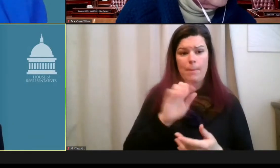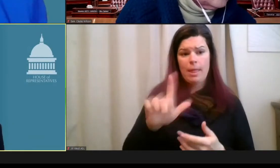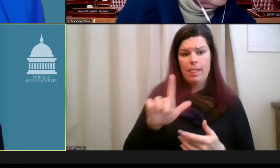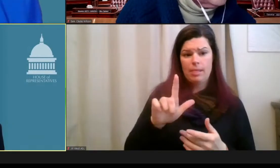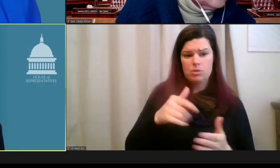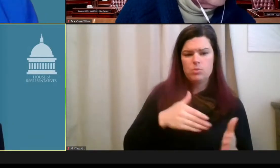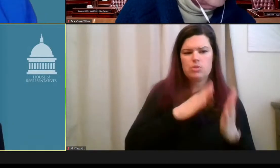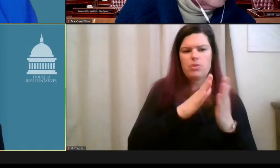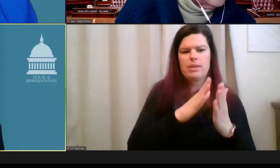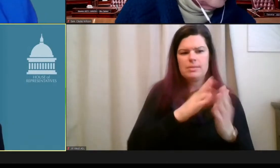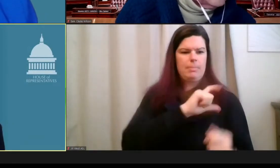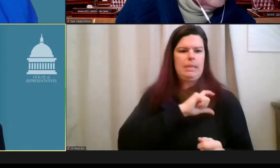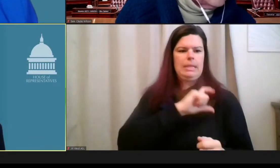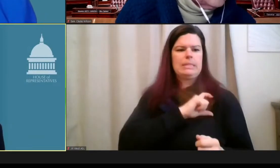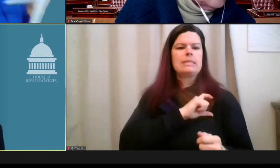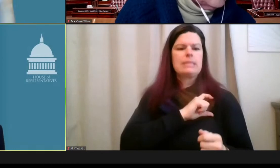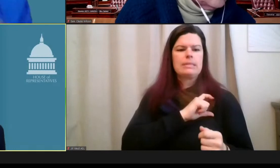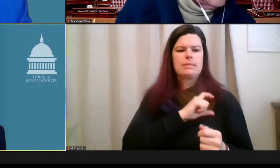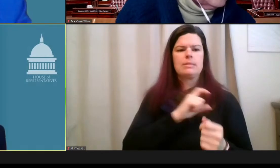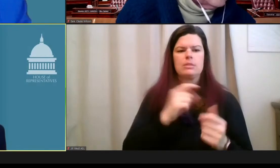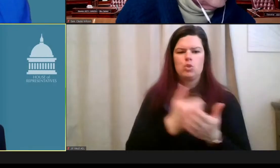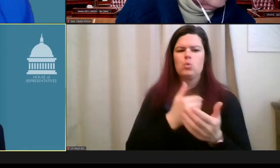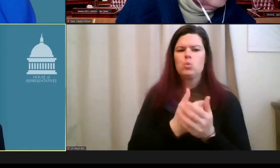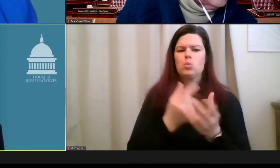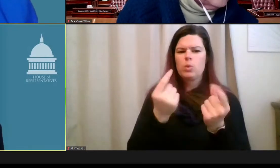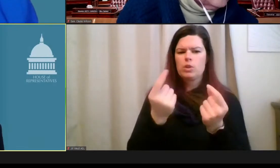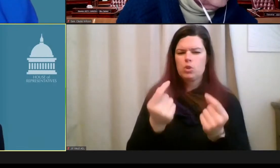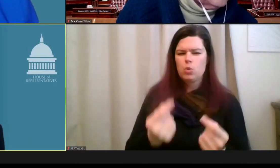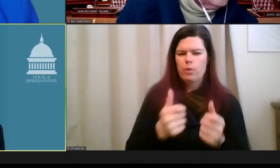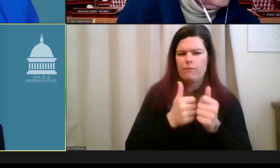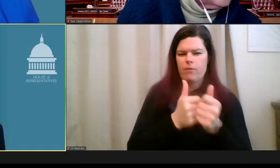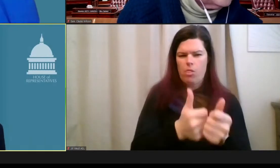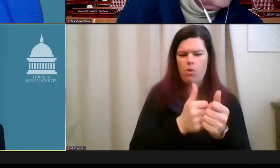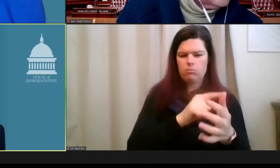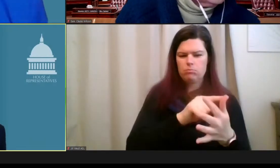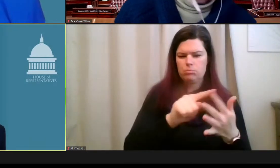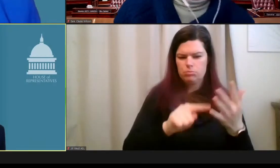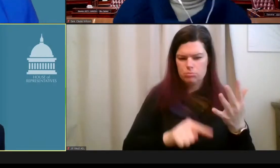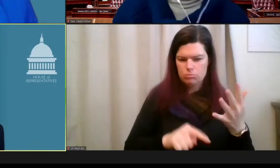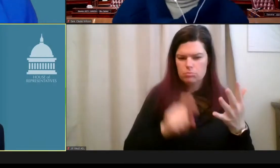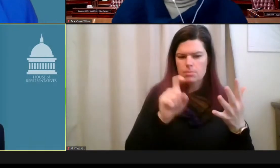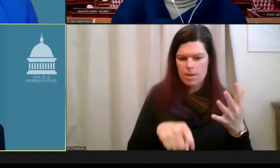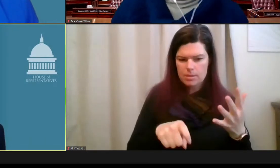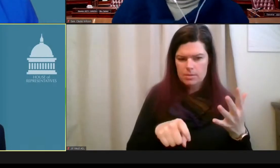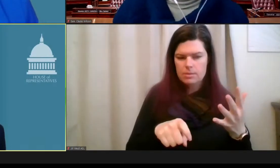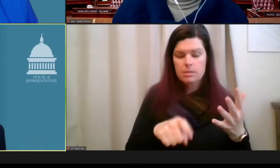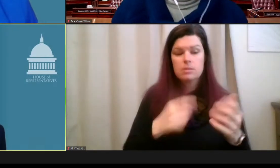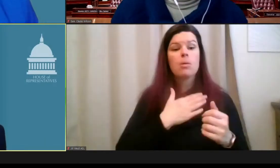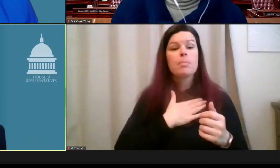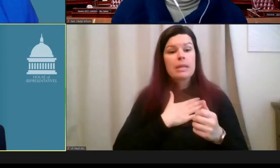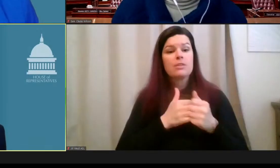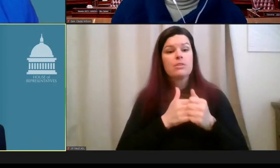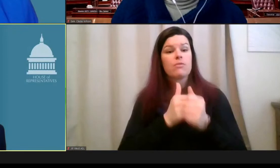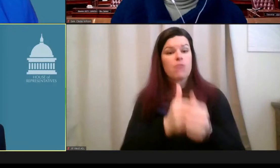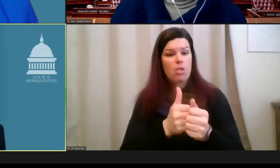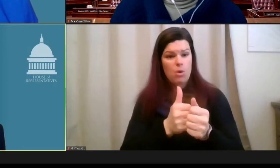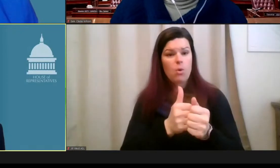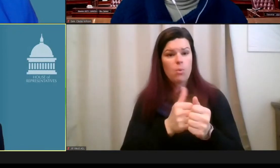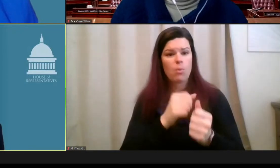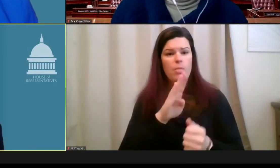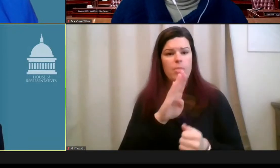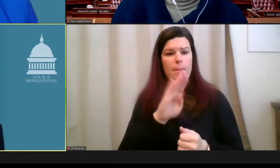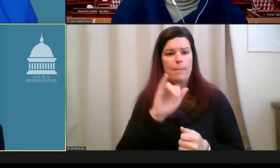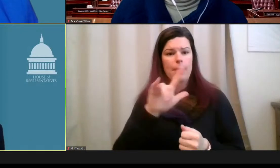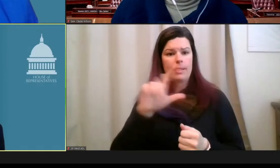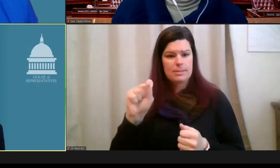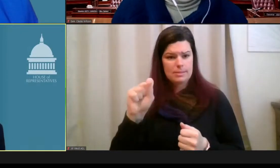tactics, and House Bill 1310 to address use of force. Please follow these bills along the process as we move forward